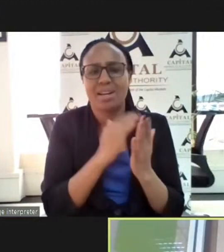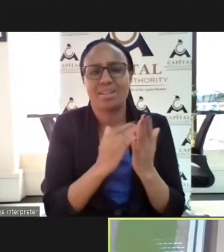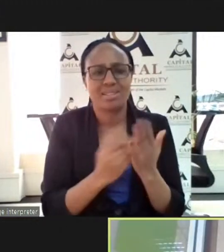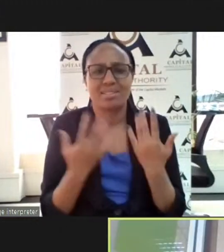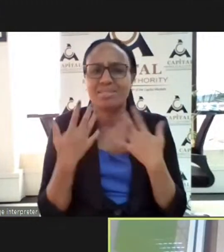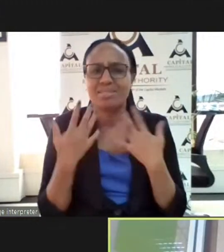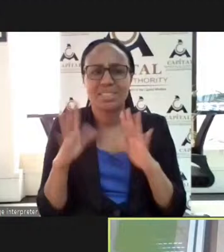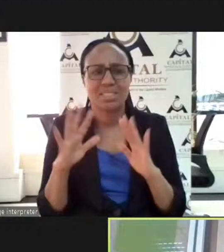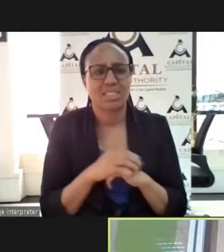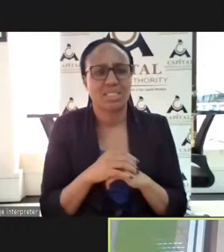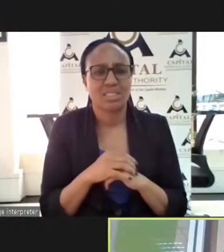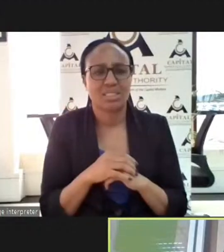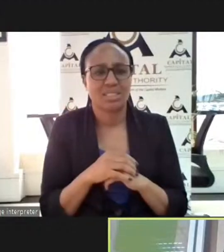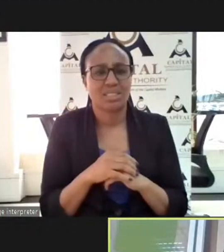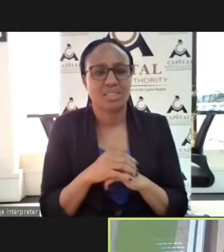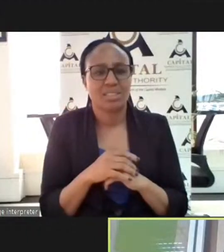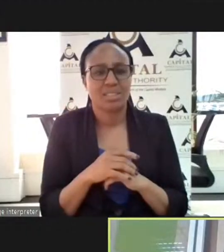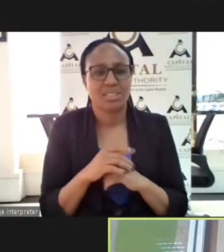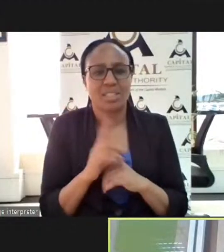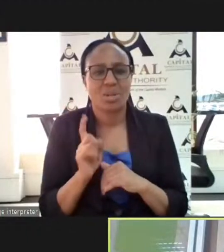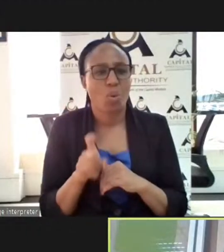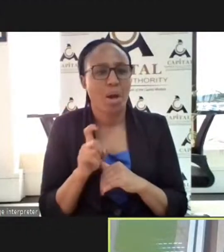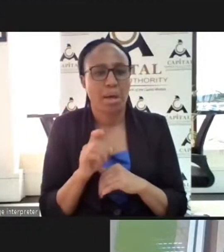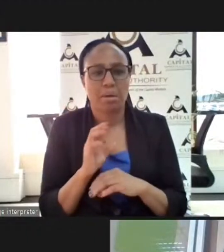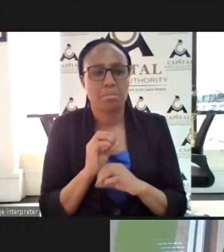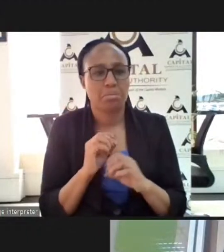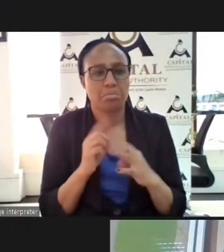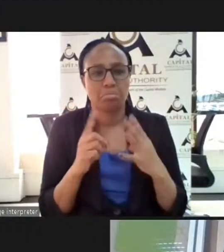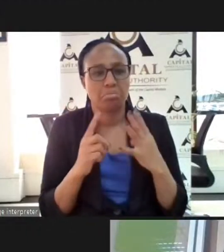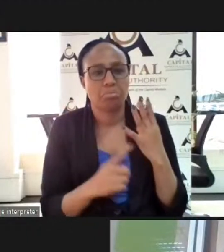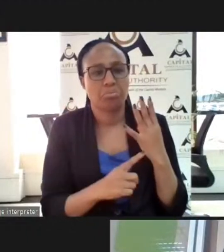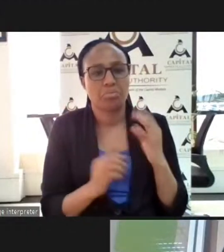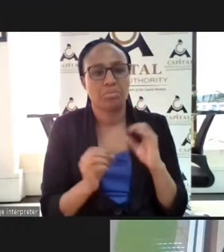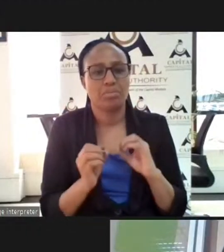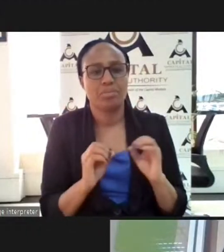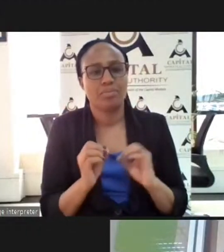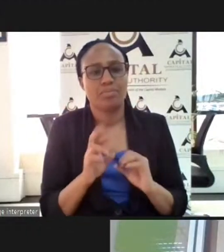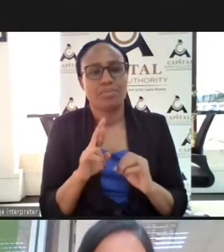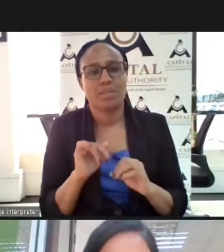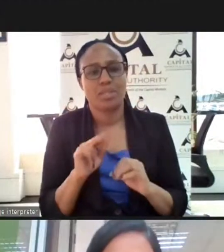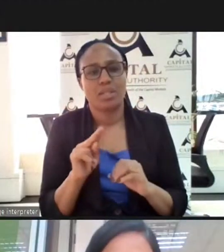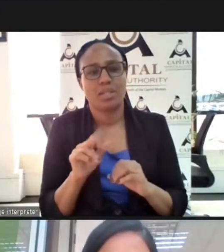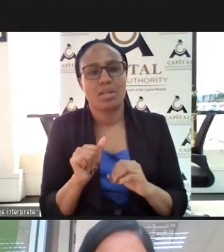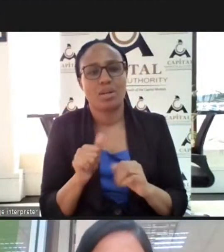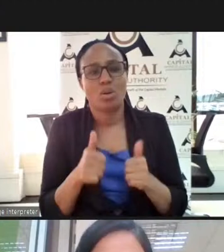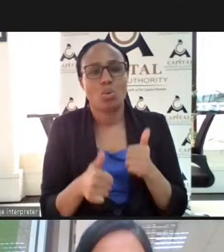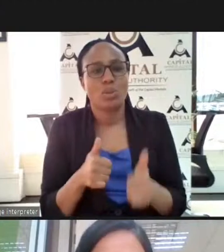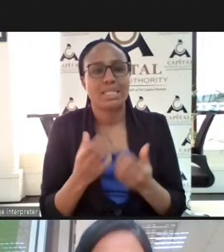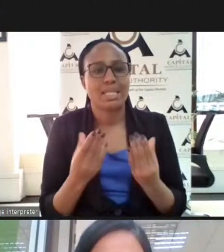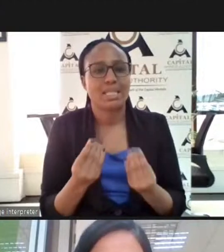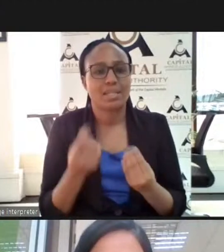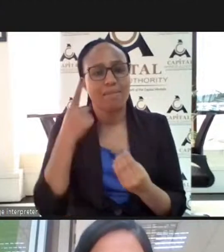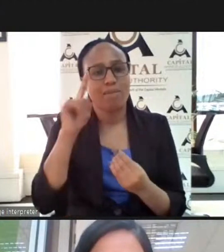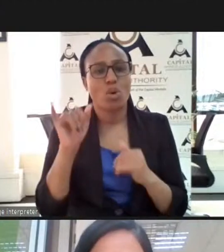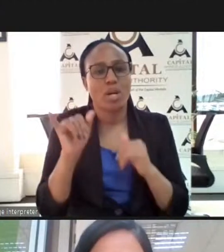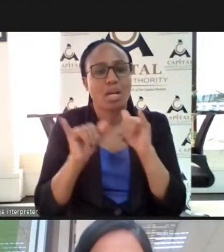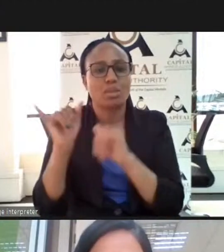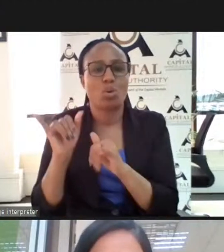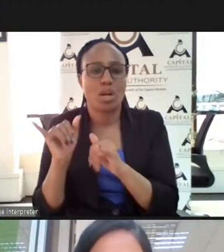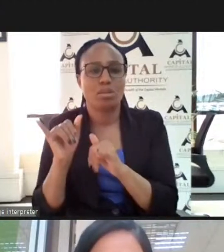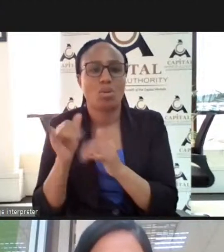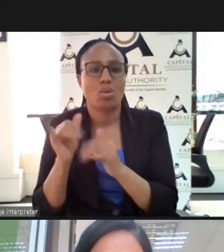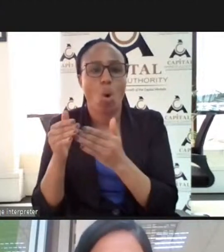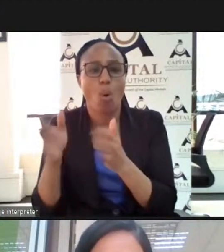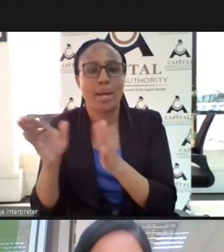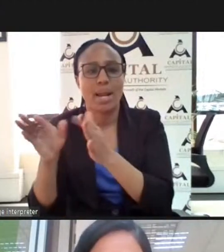it. Fantastic. Yes. Rina, which is easier for diaspora? Is it opening an